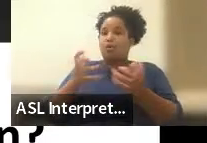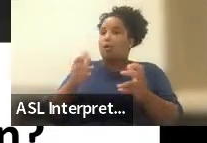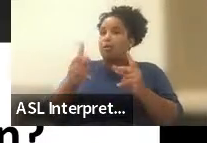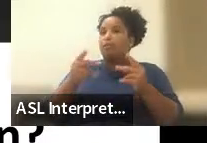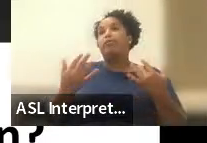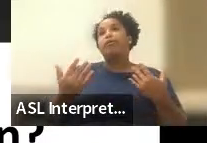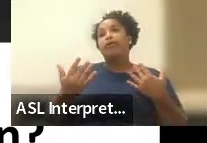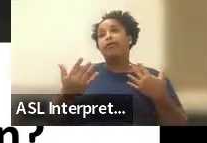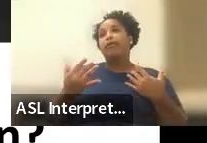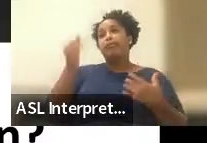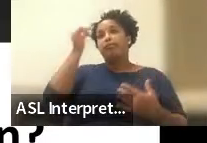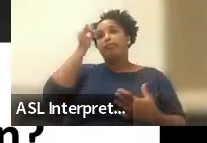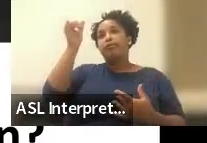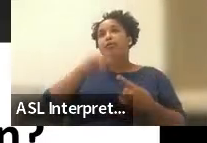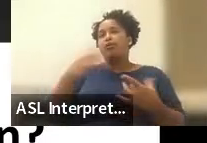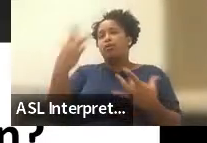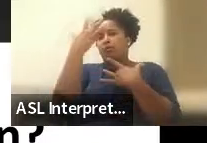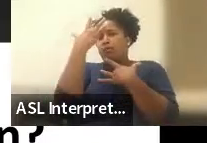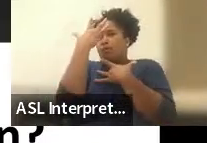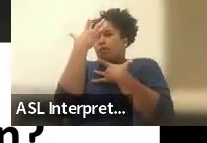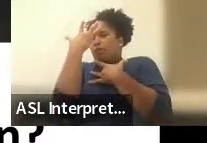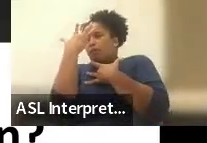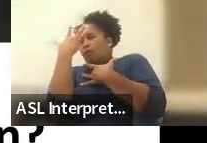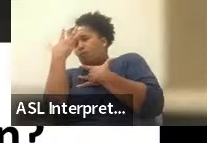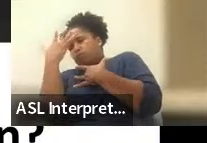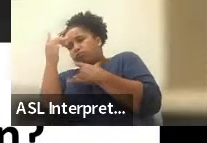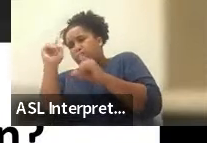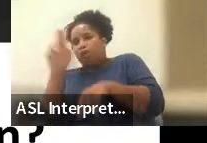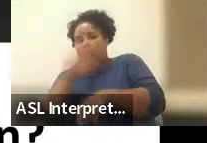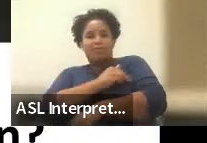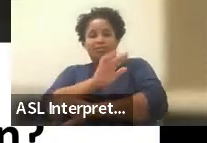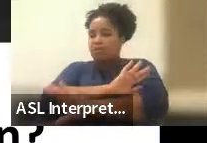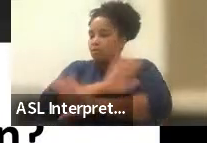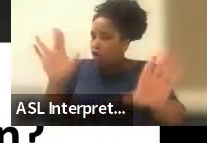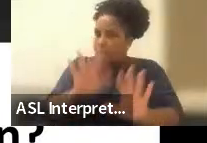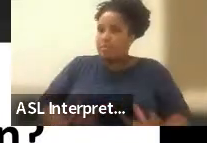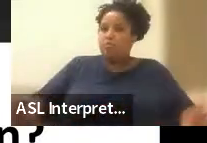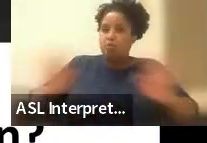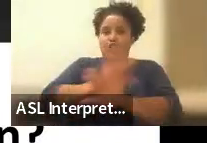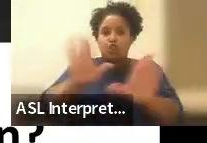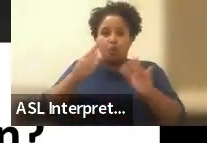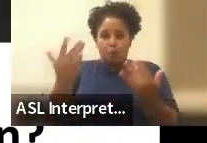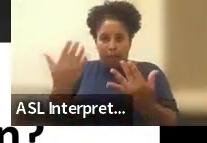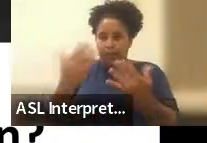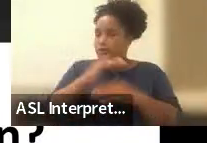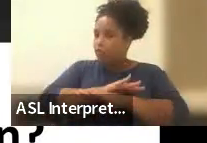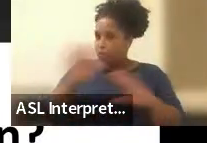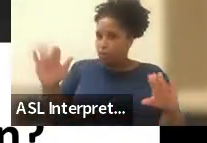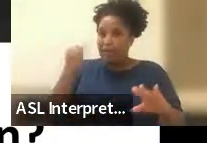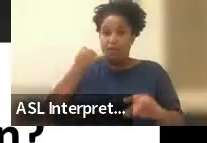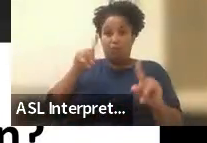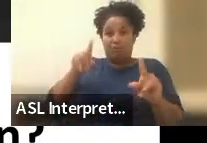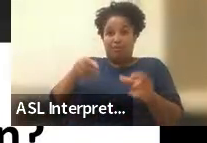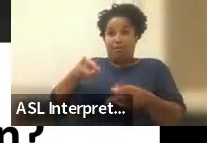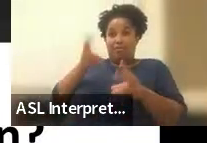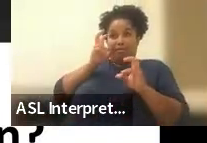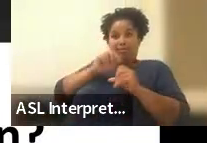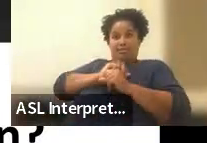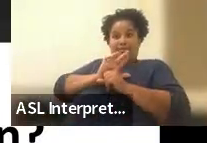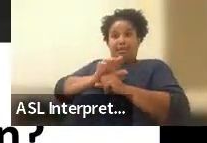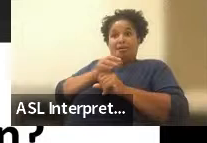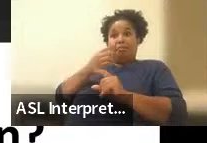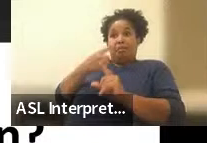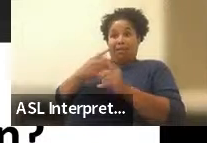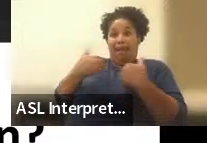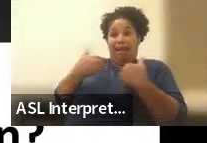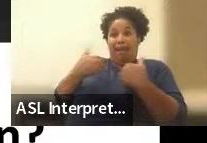wait until they get sicker to get treatment. So that's really important. Don't wait. If you tested positive, there are some options,